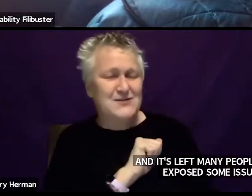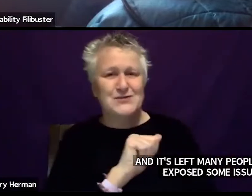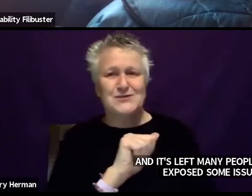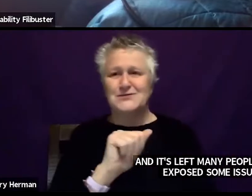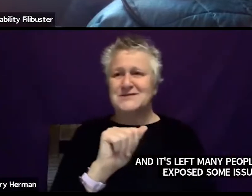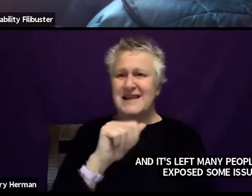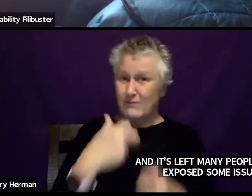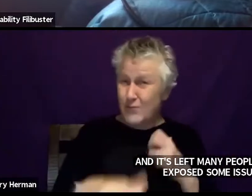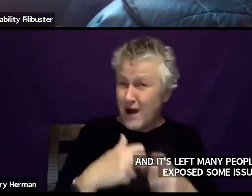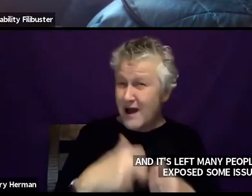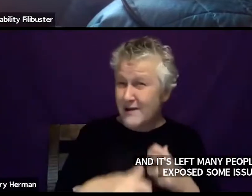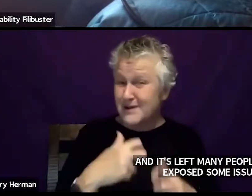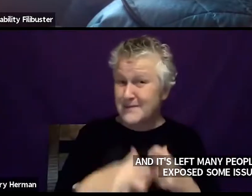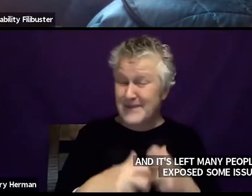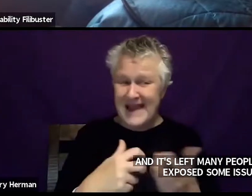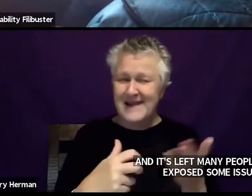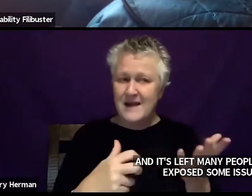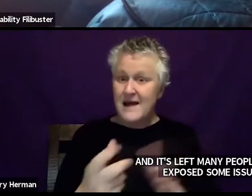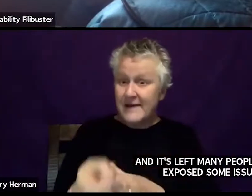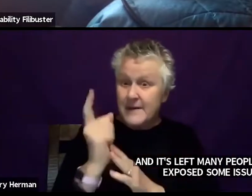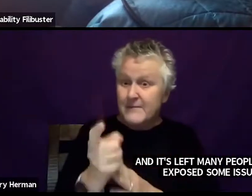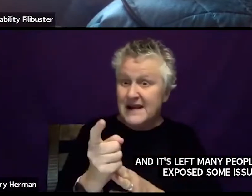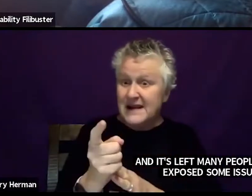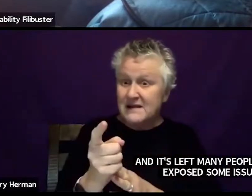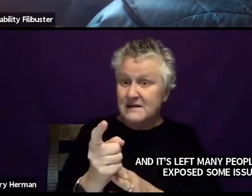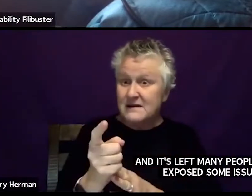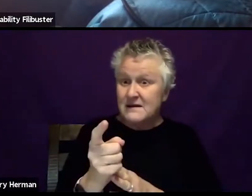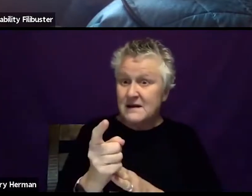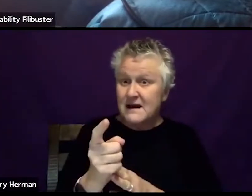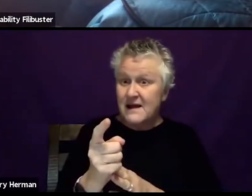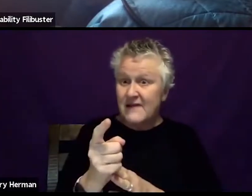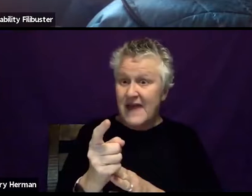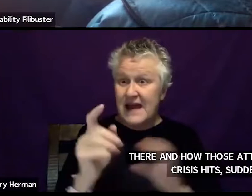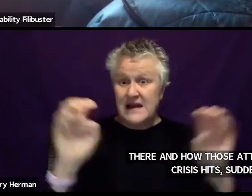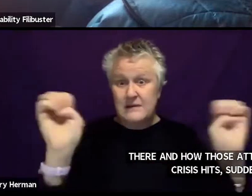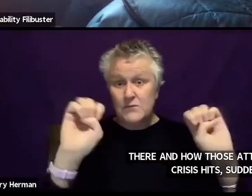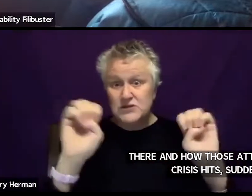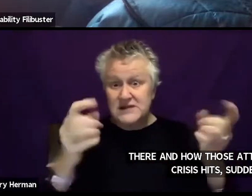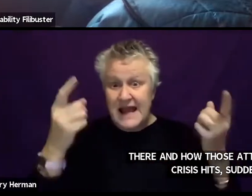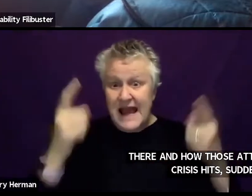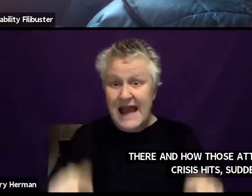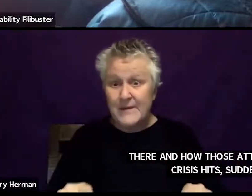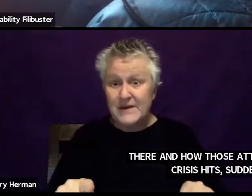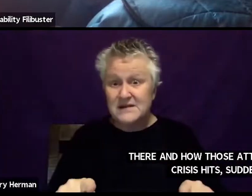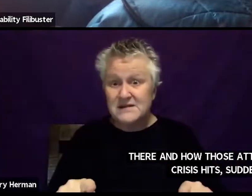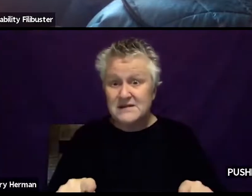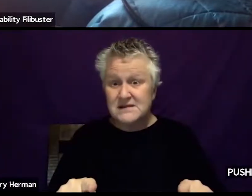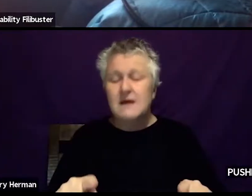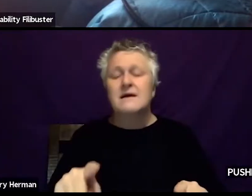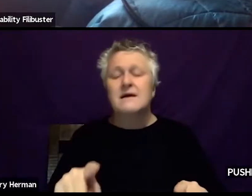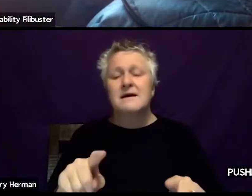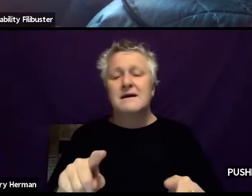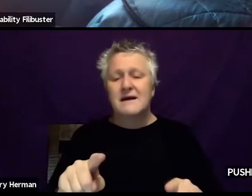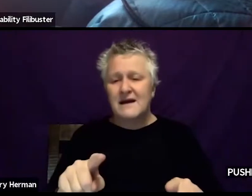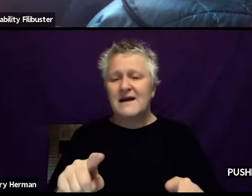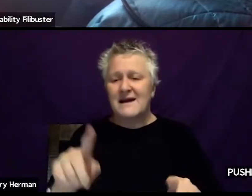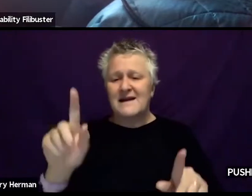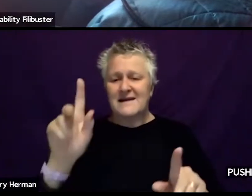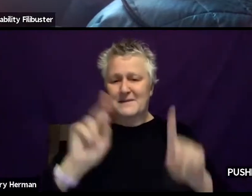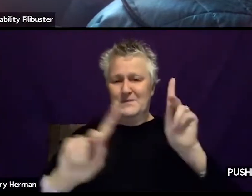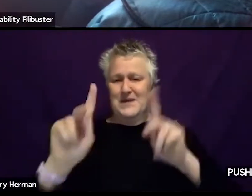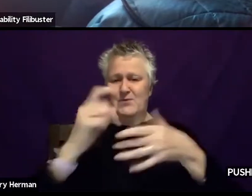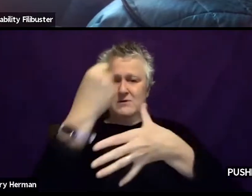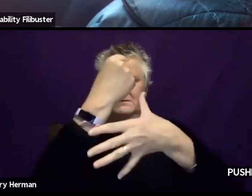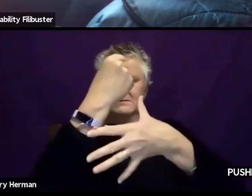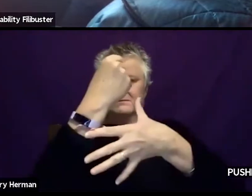crisis hits, suddenly it's like, well, these people get pushed down the list. And should similar legislation come to